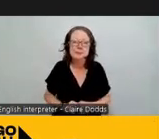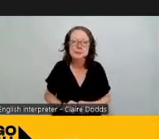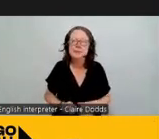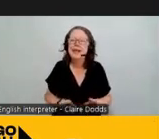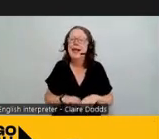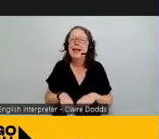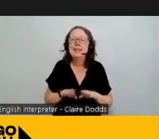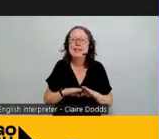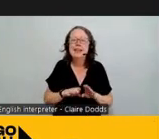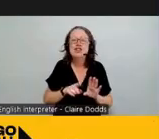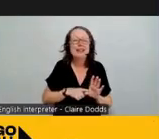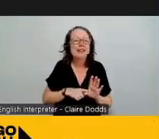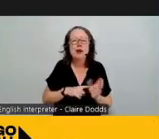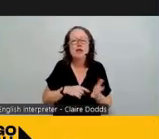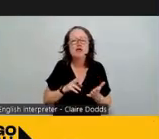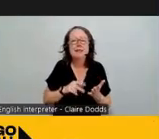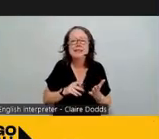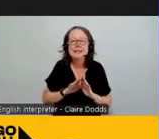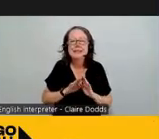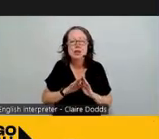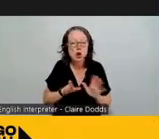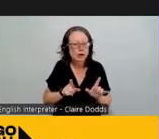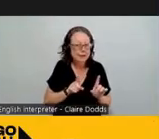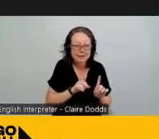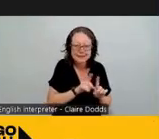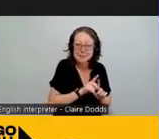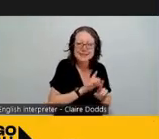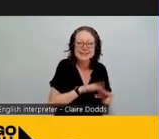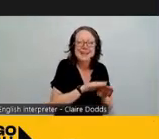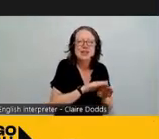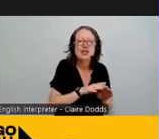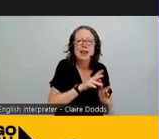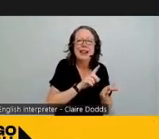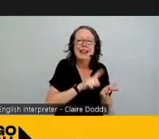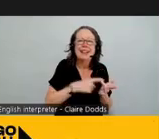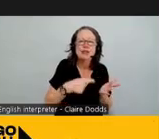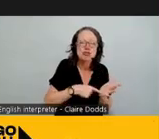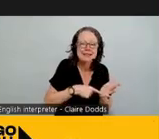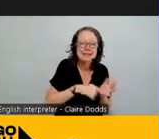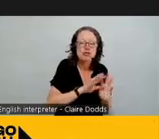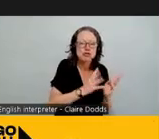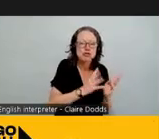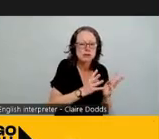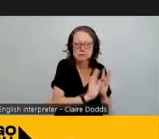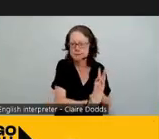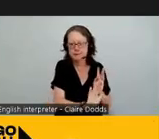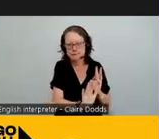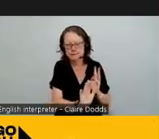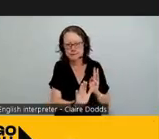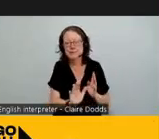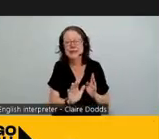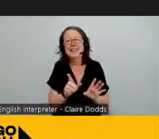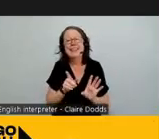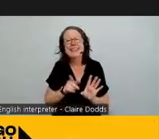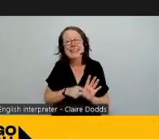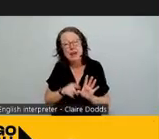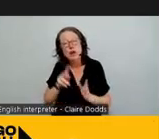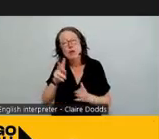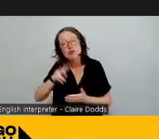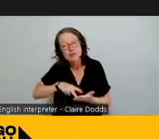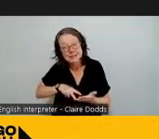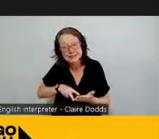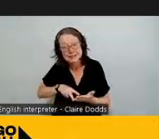not what the National Literacy Trust does. The National Year of Reading is an invitation for everyone to find a way that